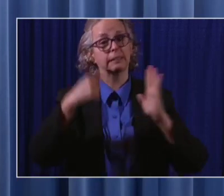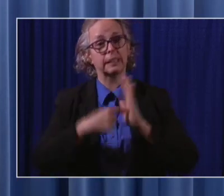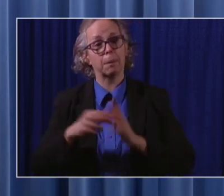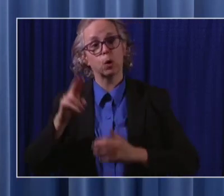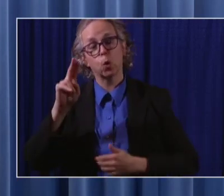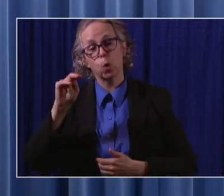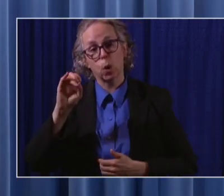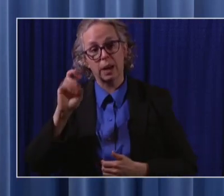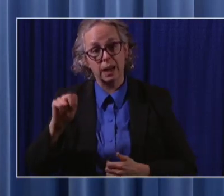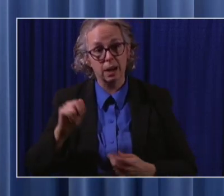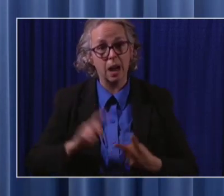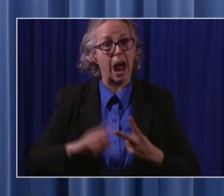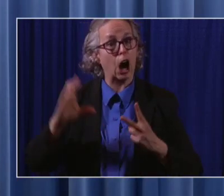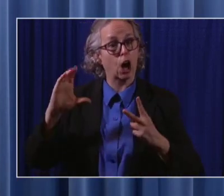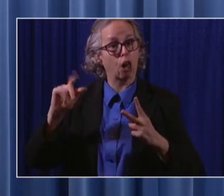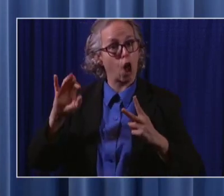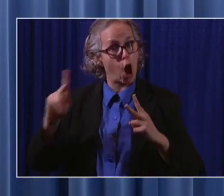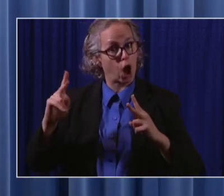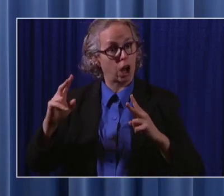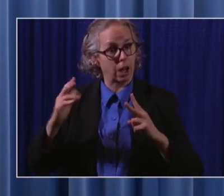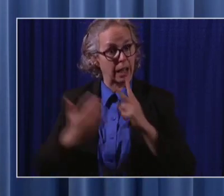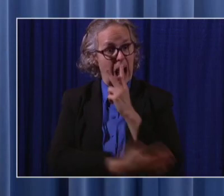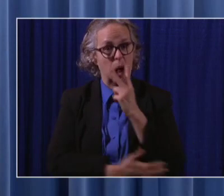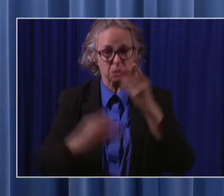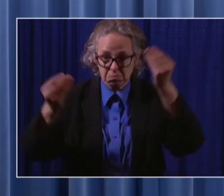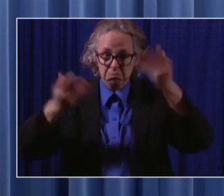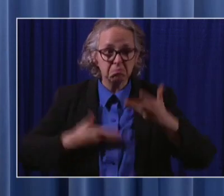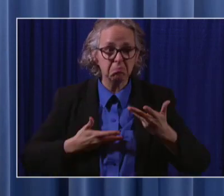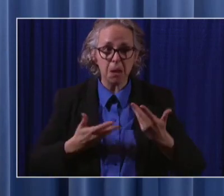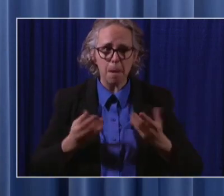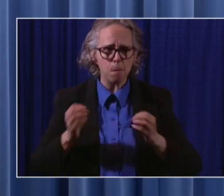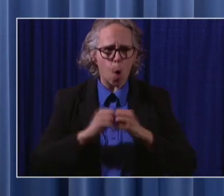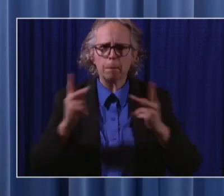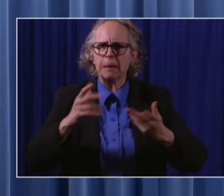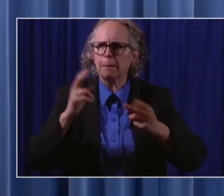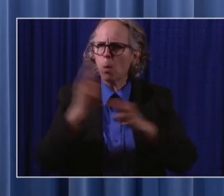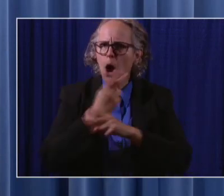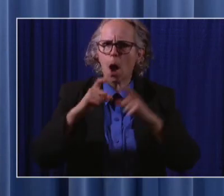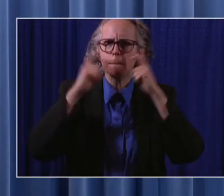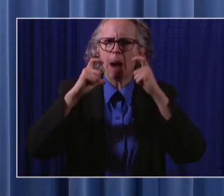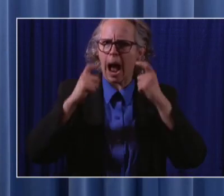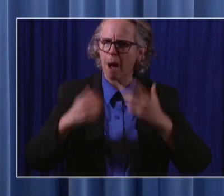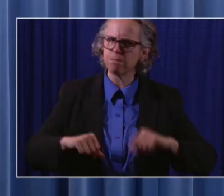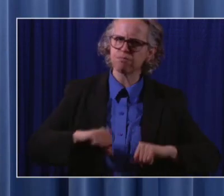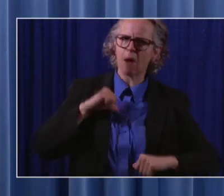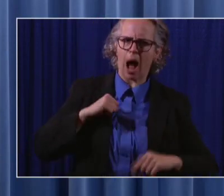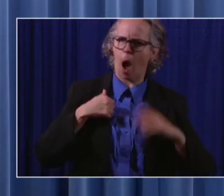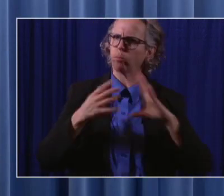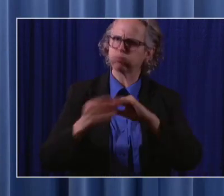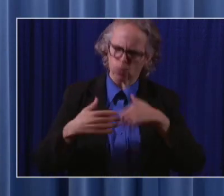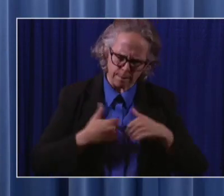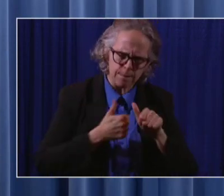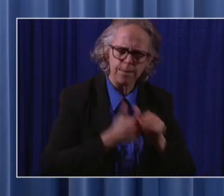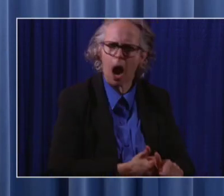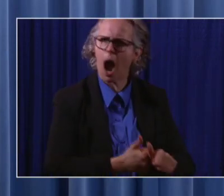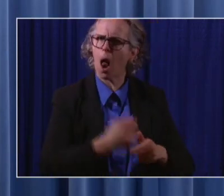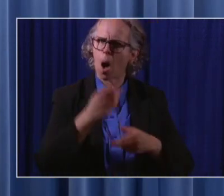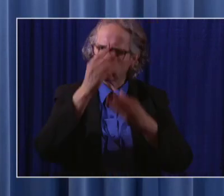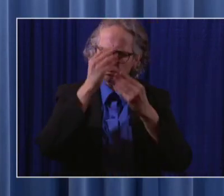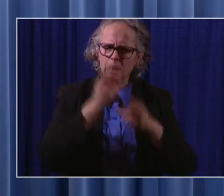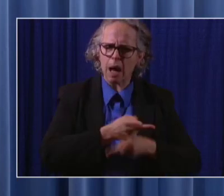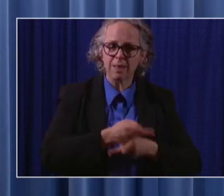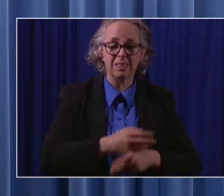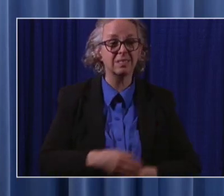mask compliance. Businesses are working hard to follow health department protocols. Delaware County health officials